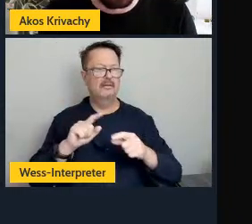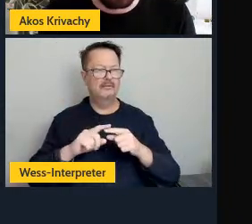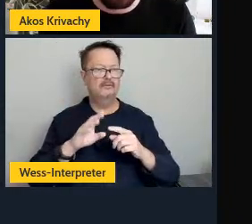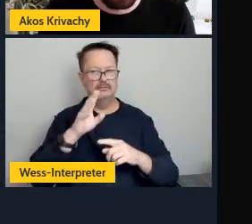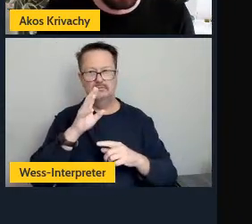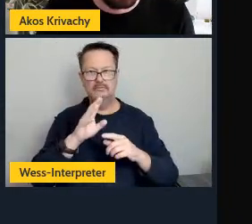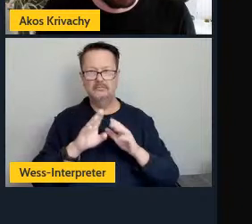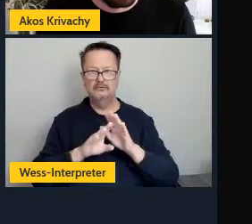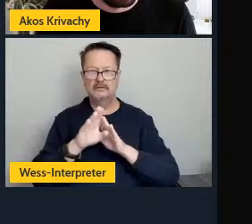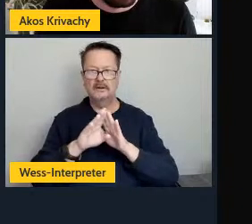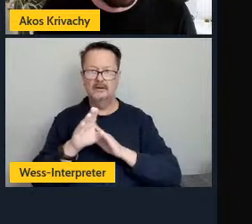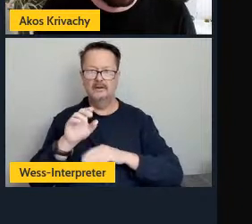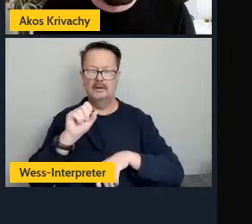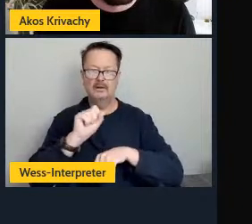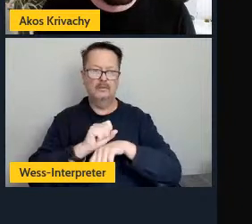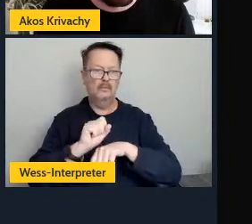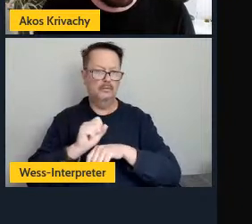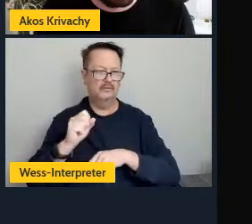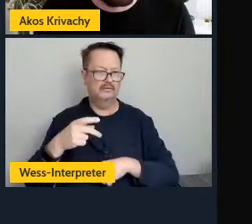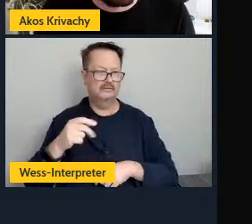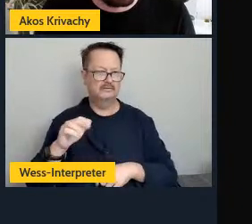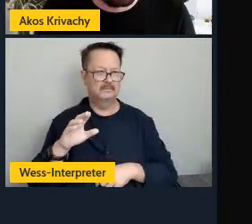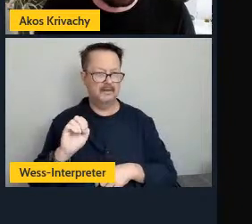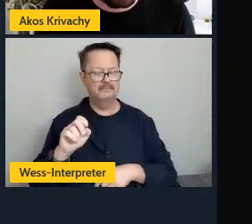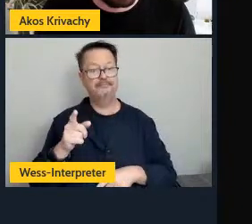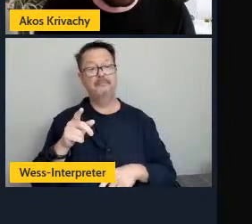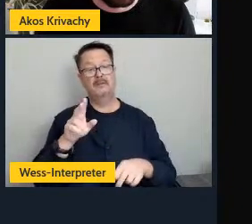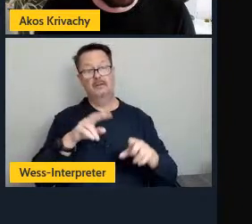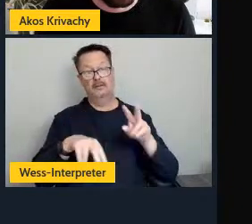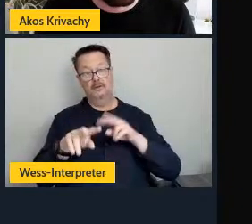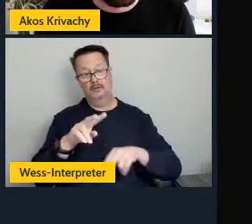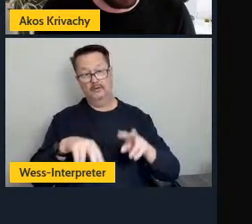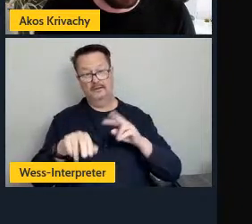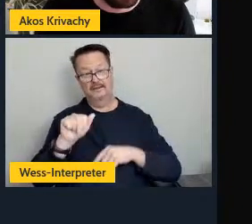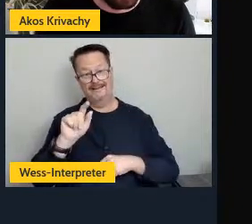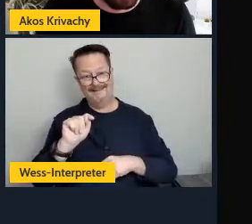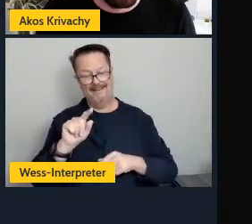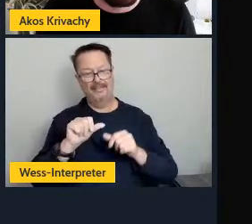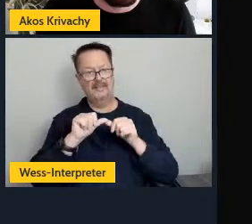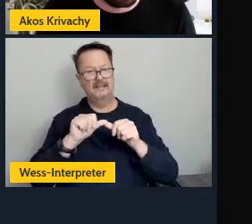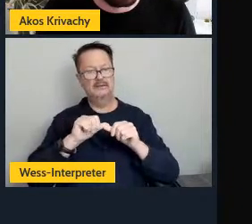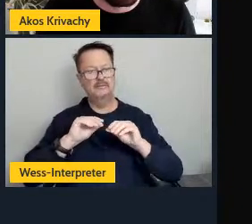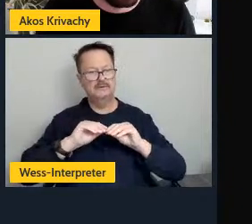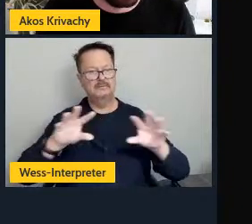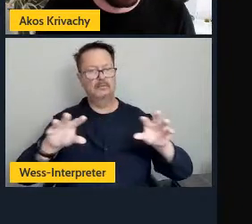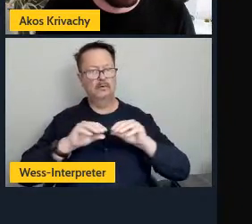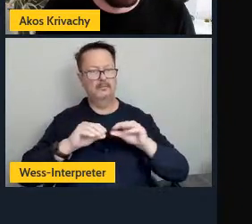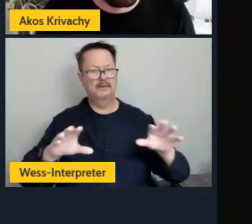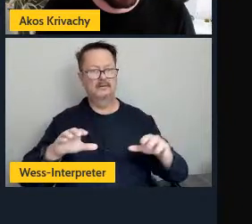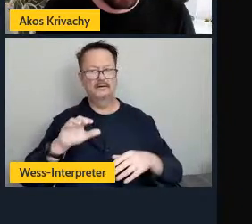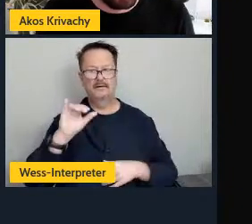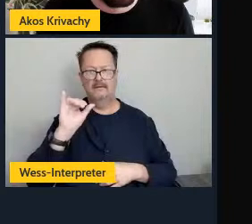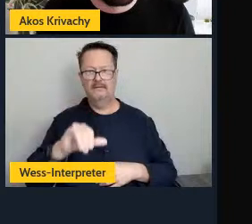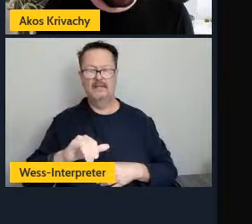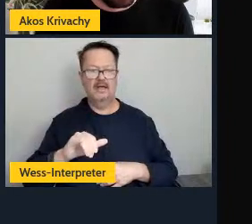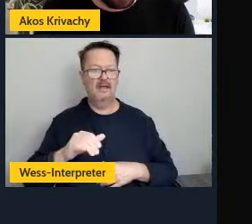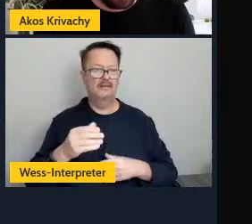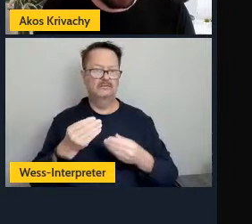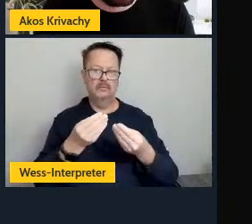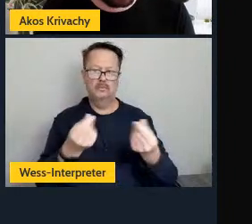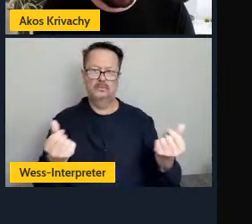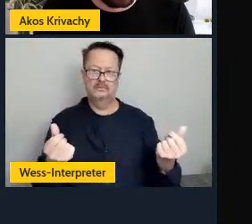So looking at the continuous deployment of this solution. So we